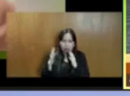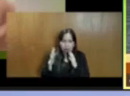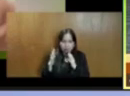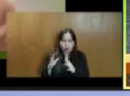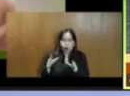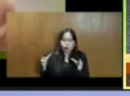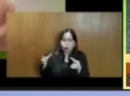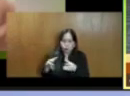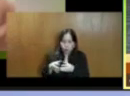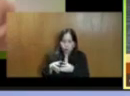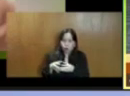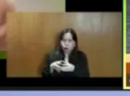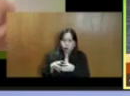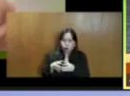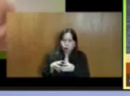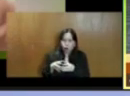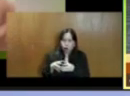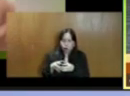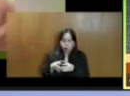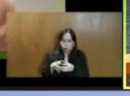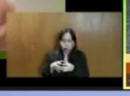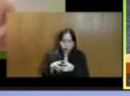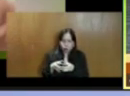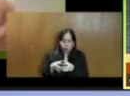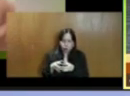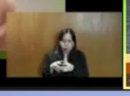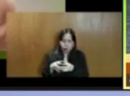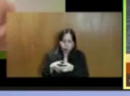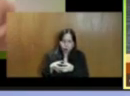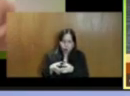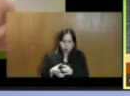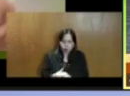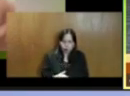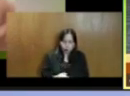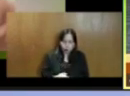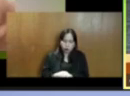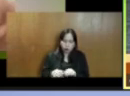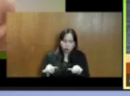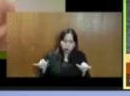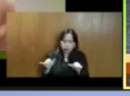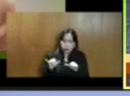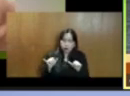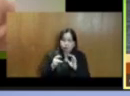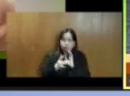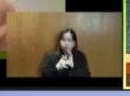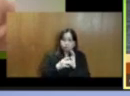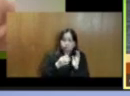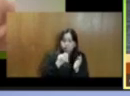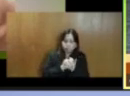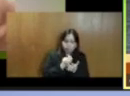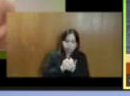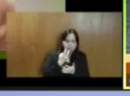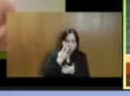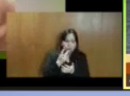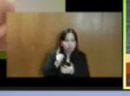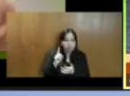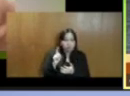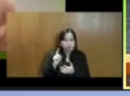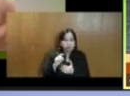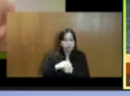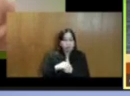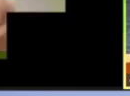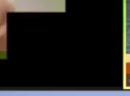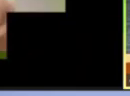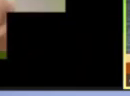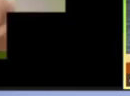sectors that are really, we're looking at green. Also, in terms of the digital economy, so we see, of course, this in the IT,